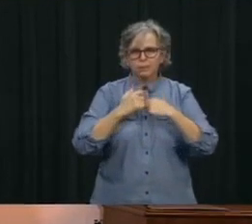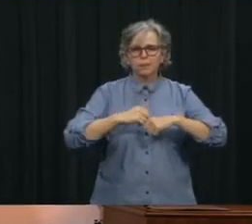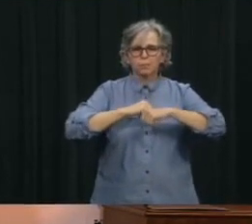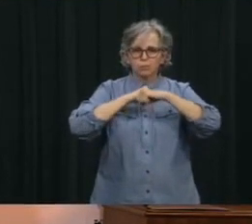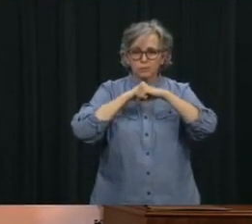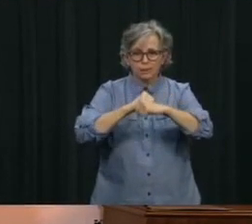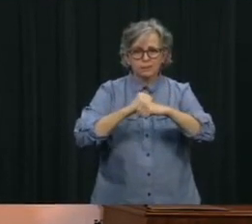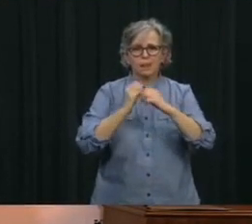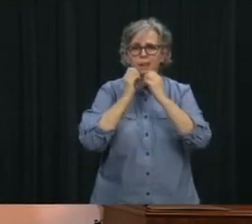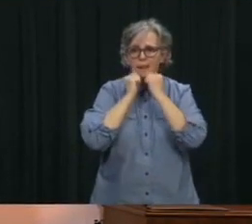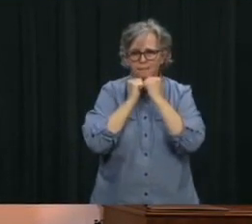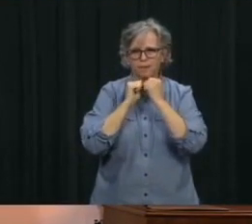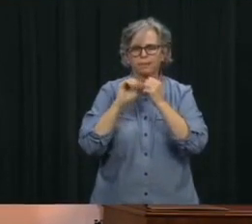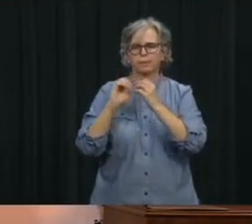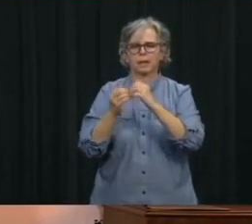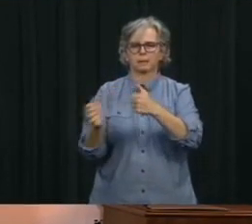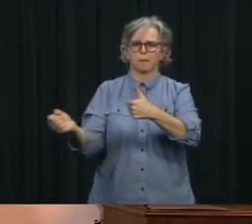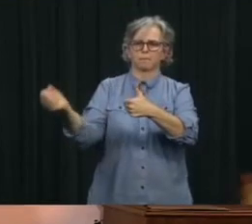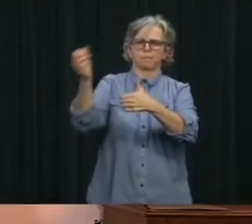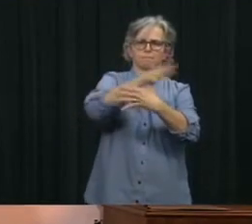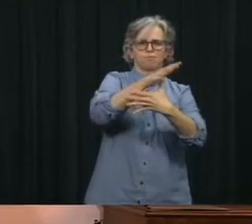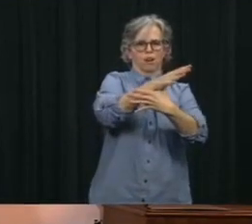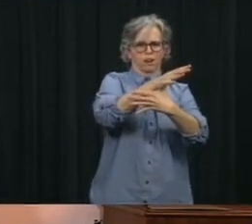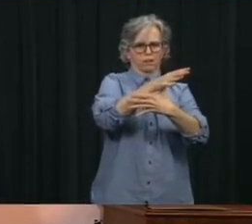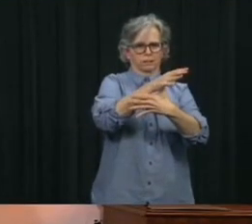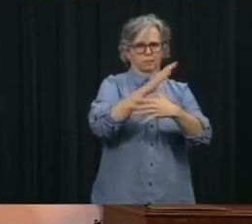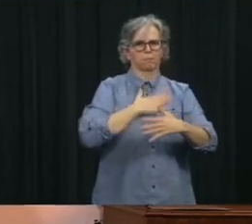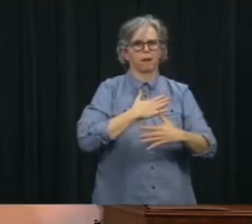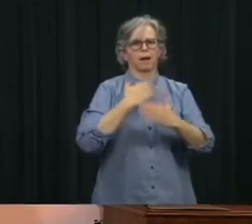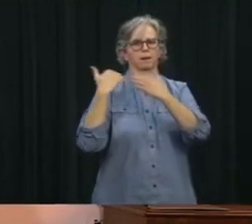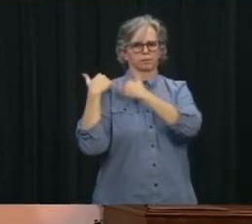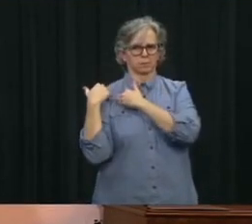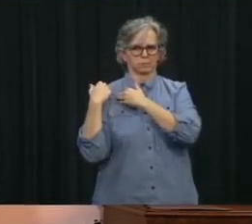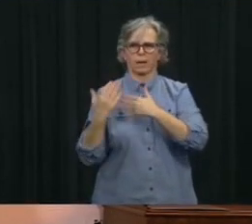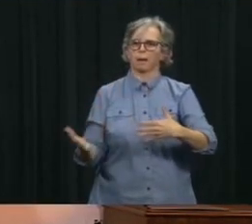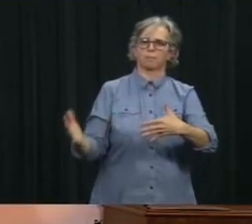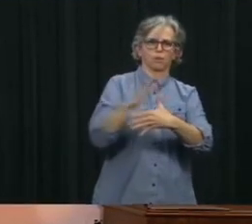is the most important obligation that I have.